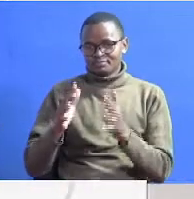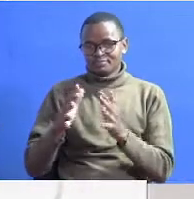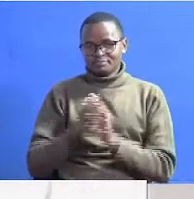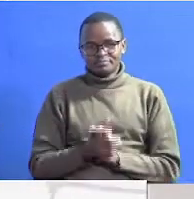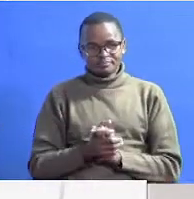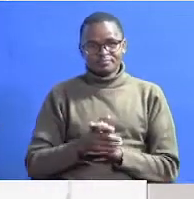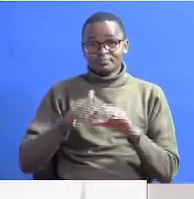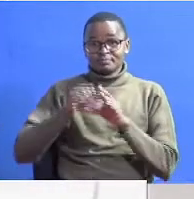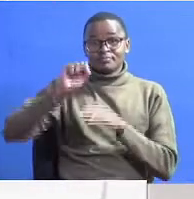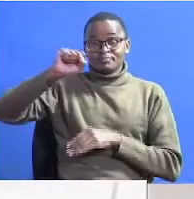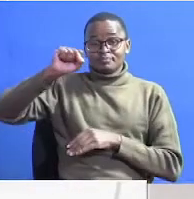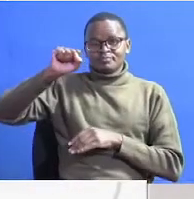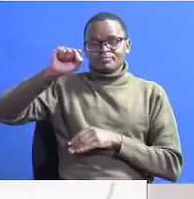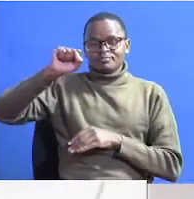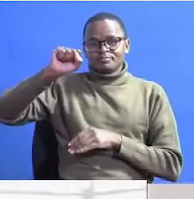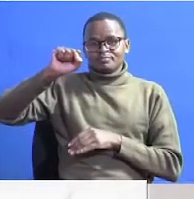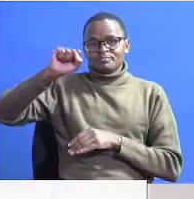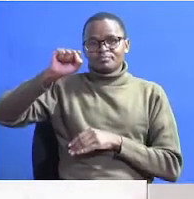in the politics that